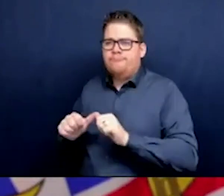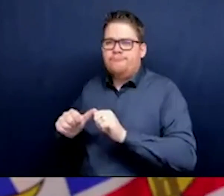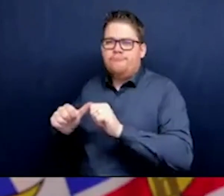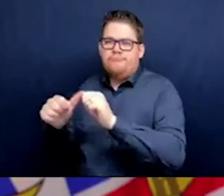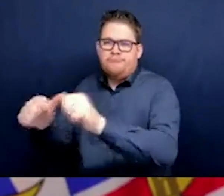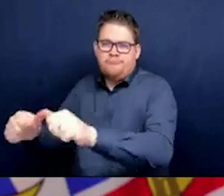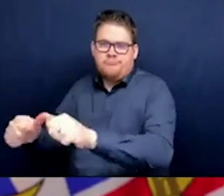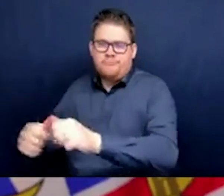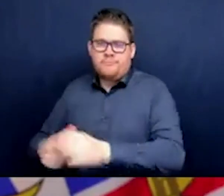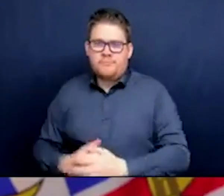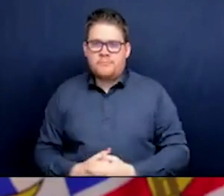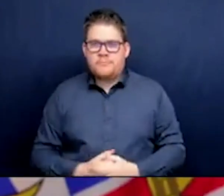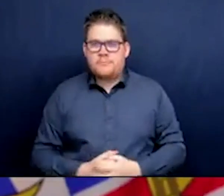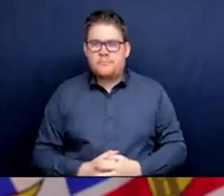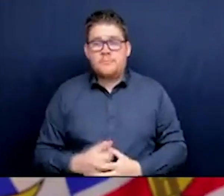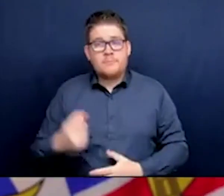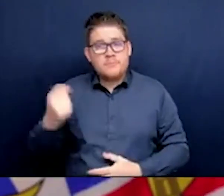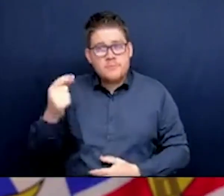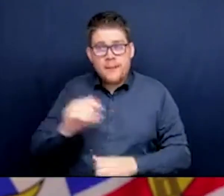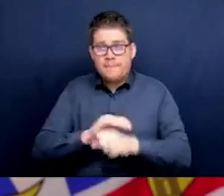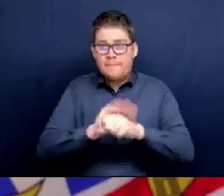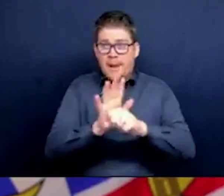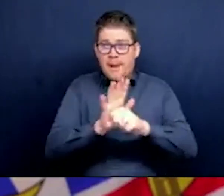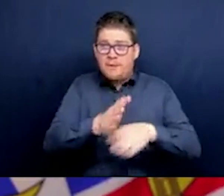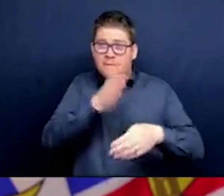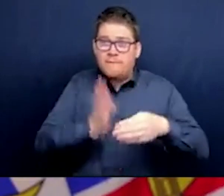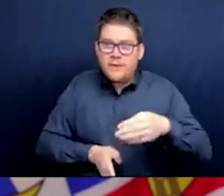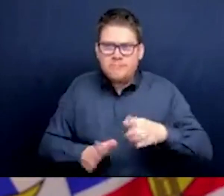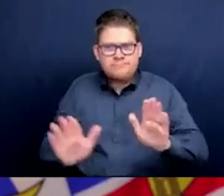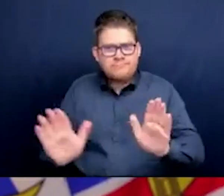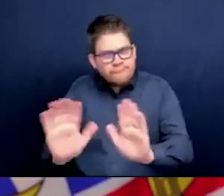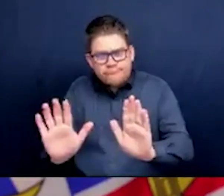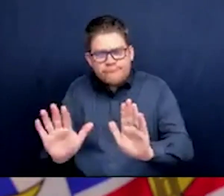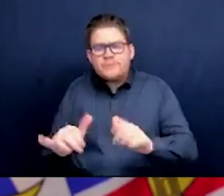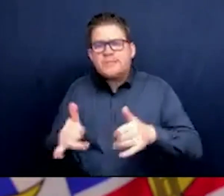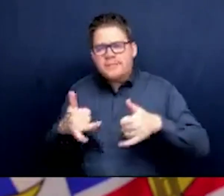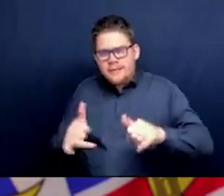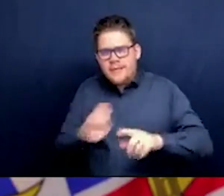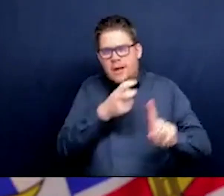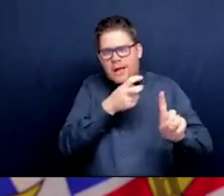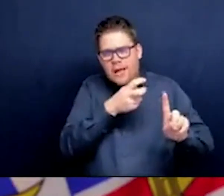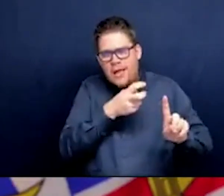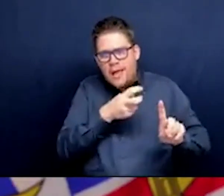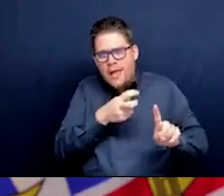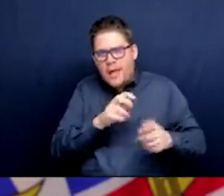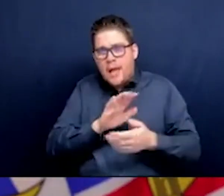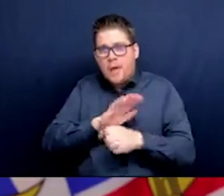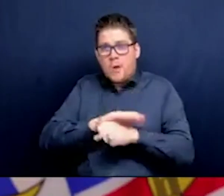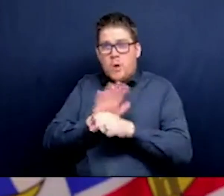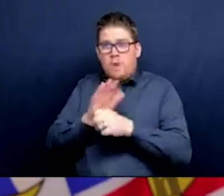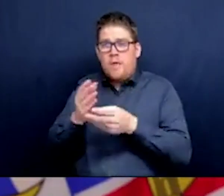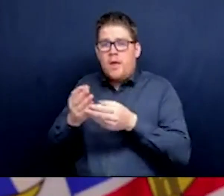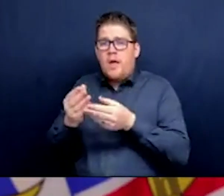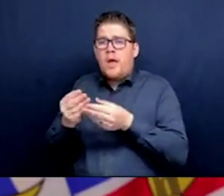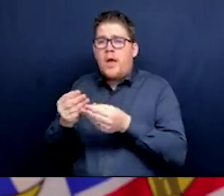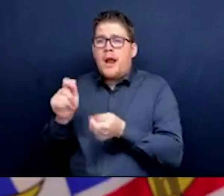yet, but we are making a difference, and we need to continue to support each other as we have